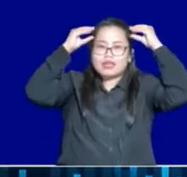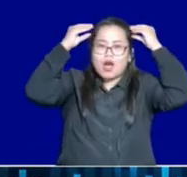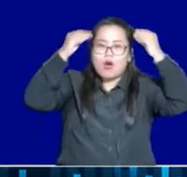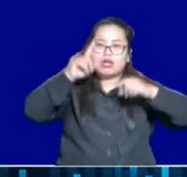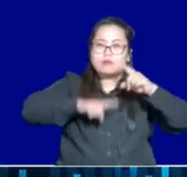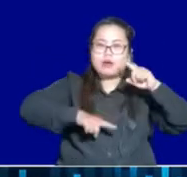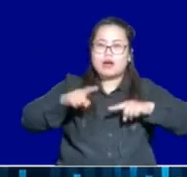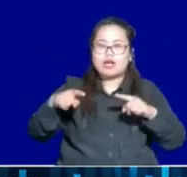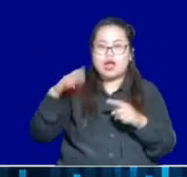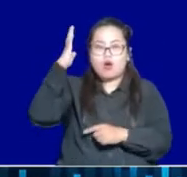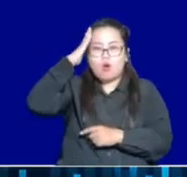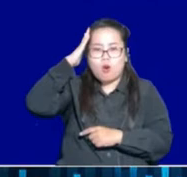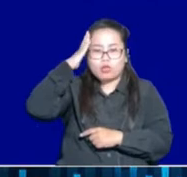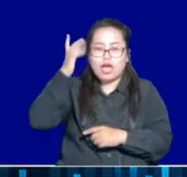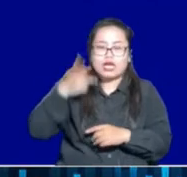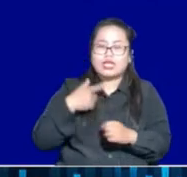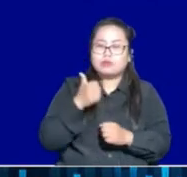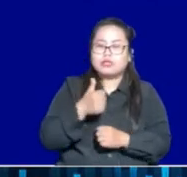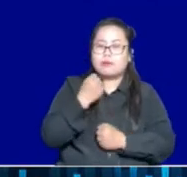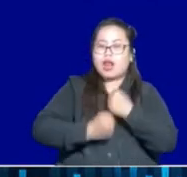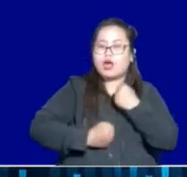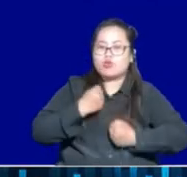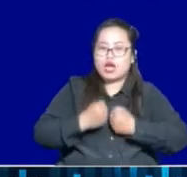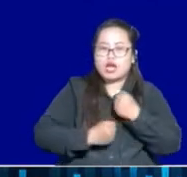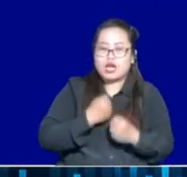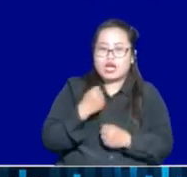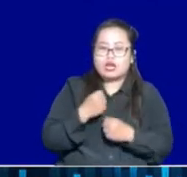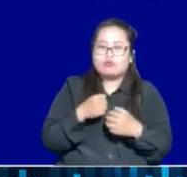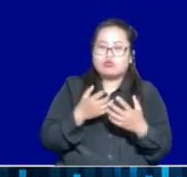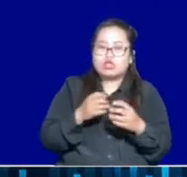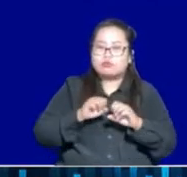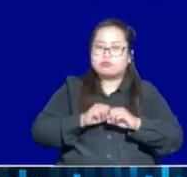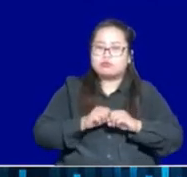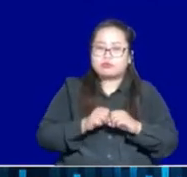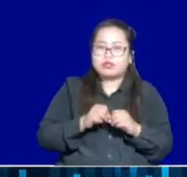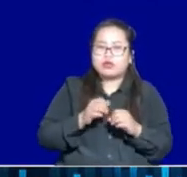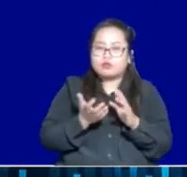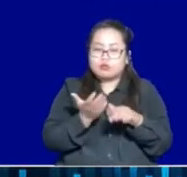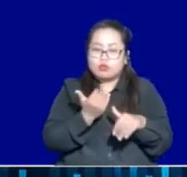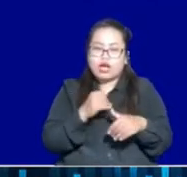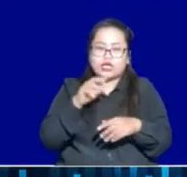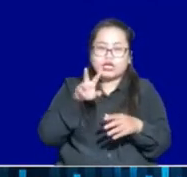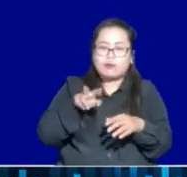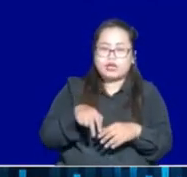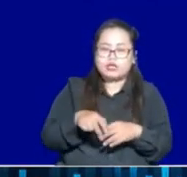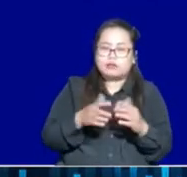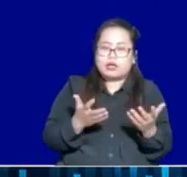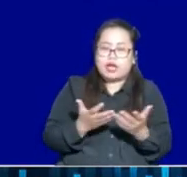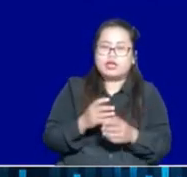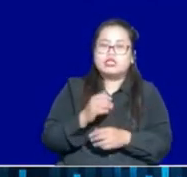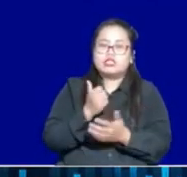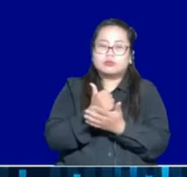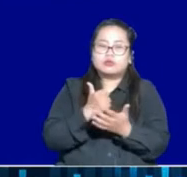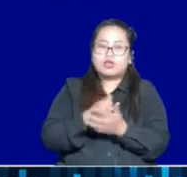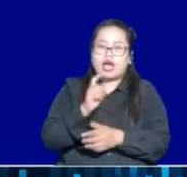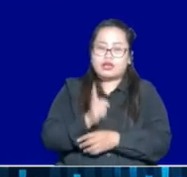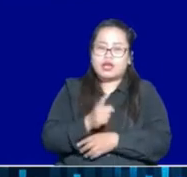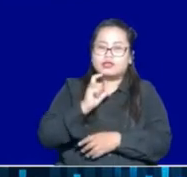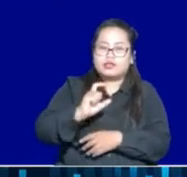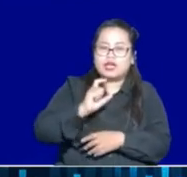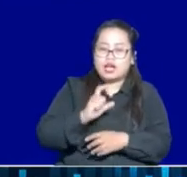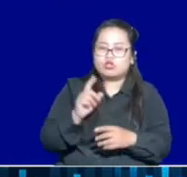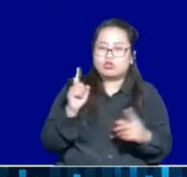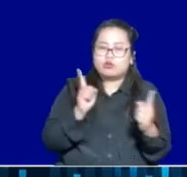together. So we call collective knowledge, collective know-how, the ability to do things that can only be done by teams.